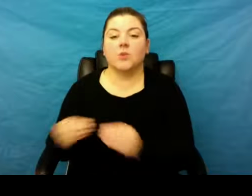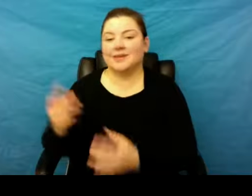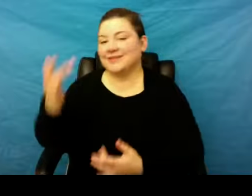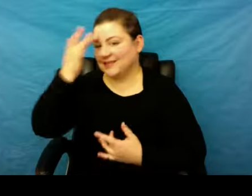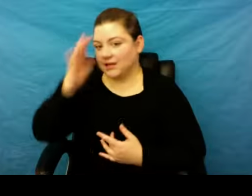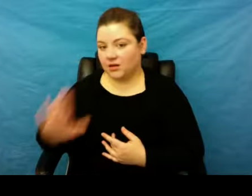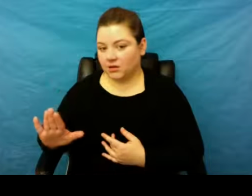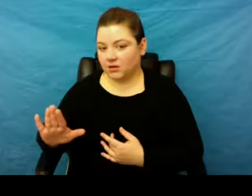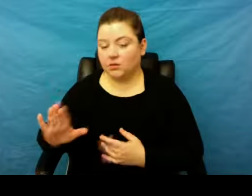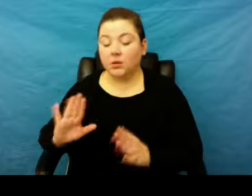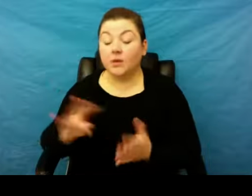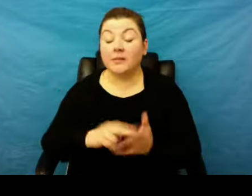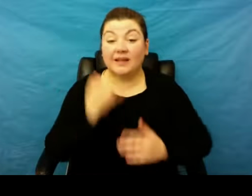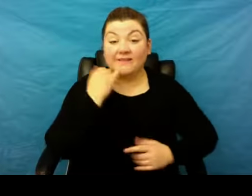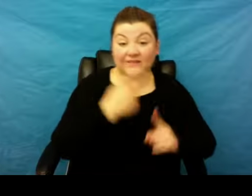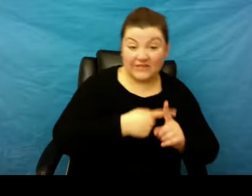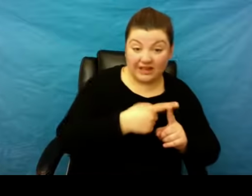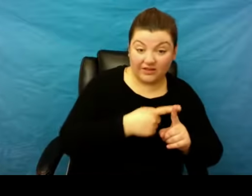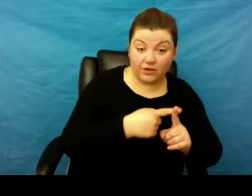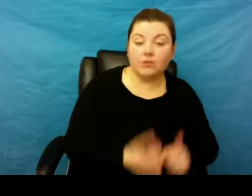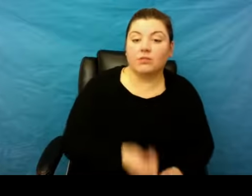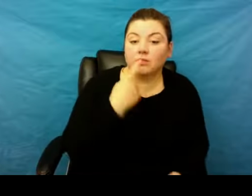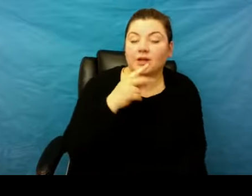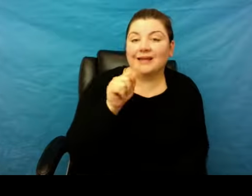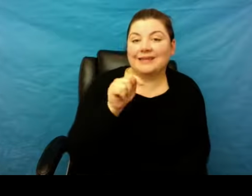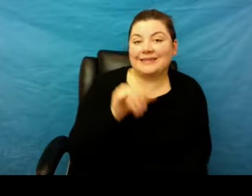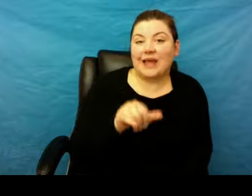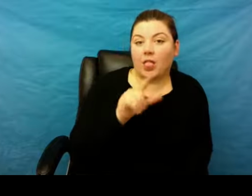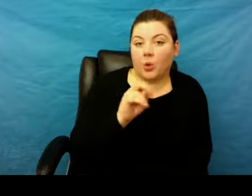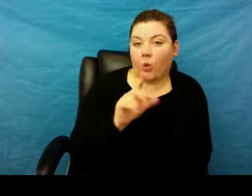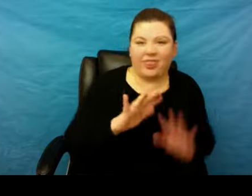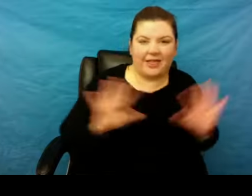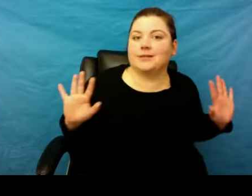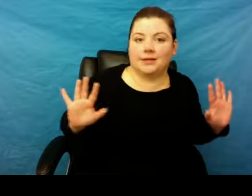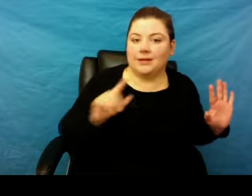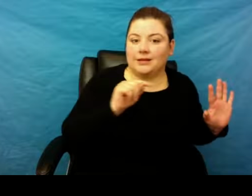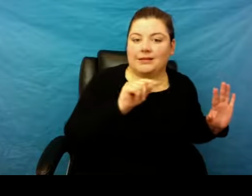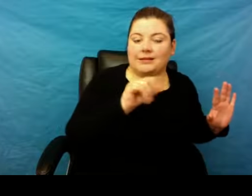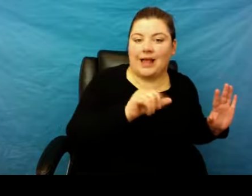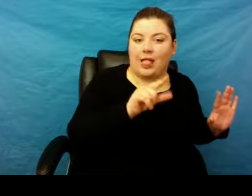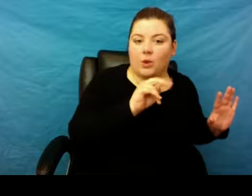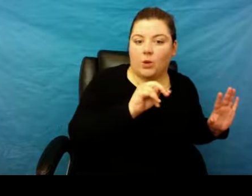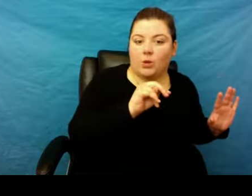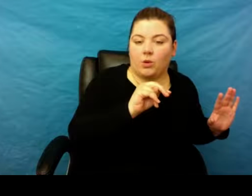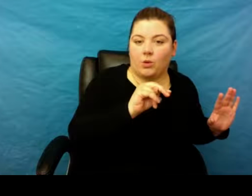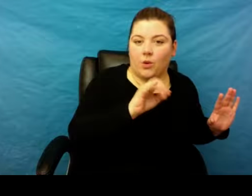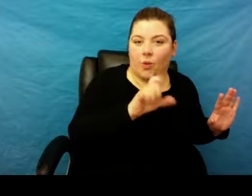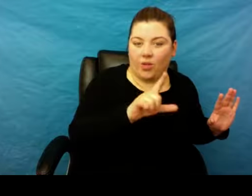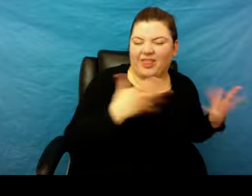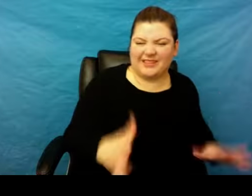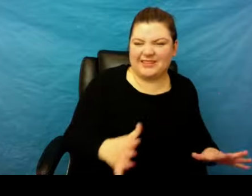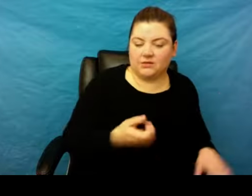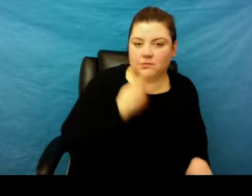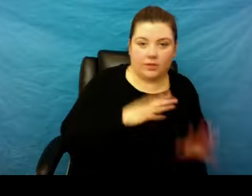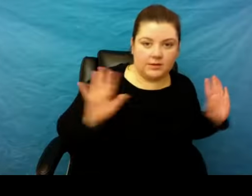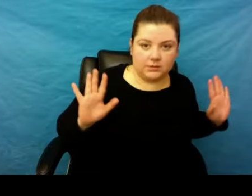which is if you have a fever, take acetaminophen, Tylenol. So don't use ibuprofen, use Tylenol. It's very